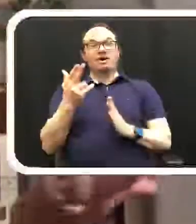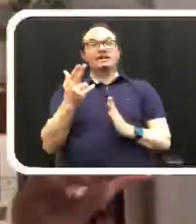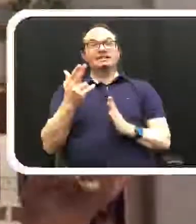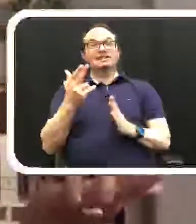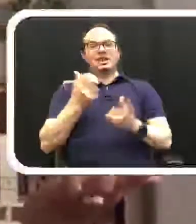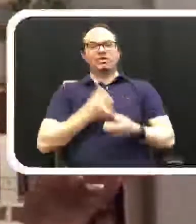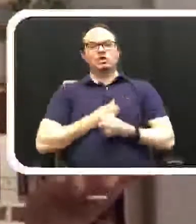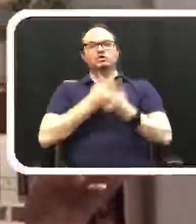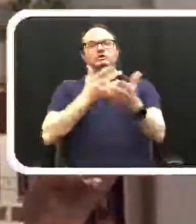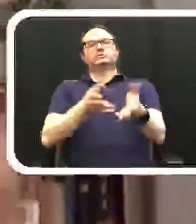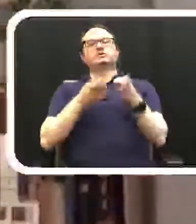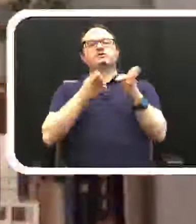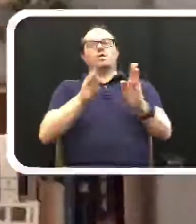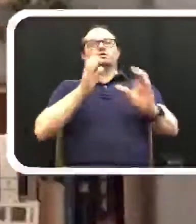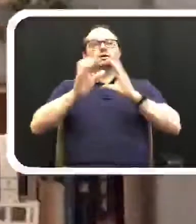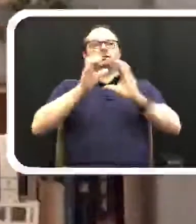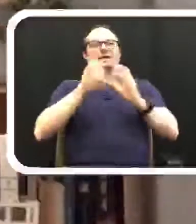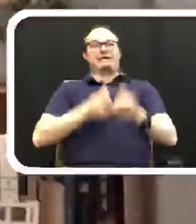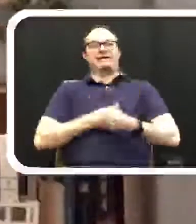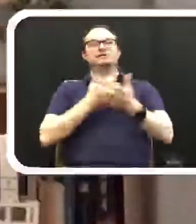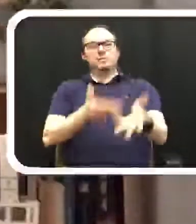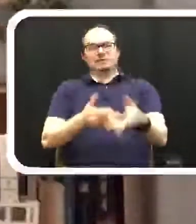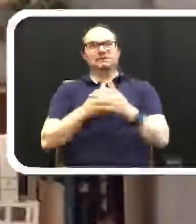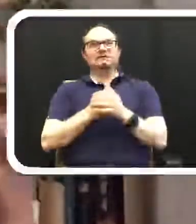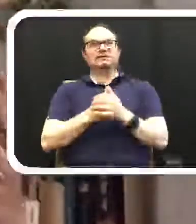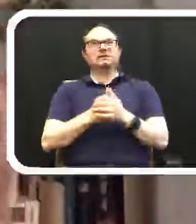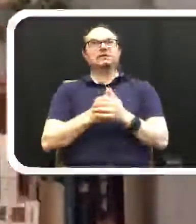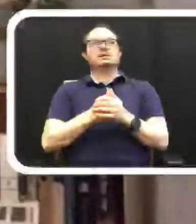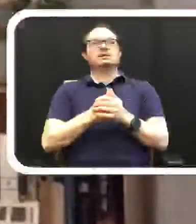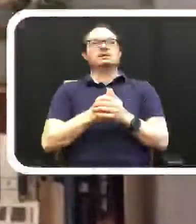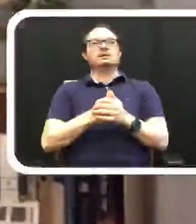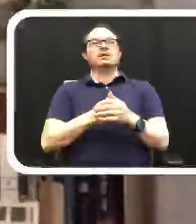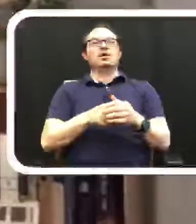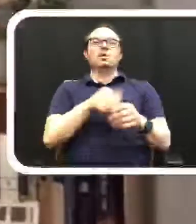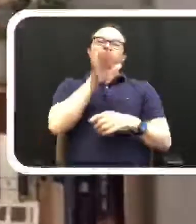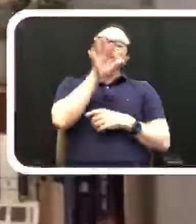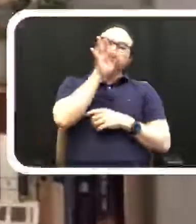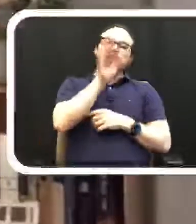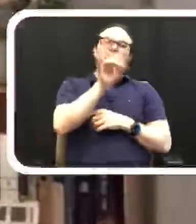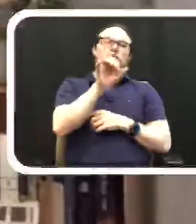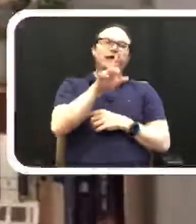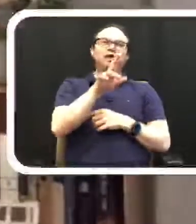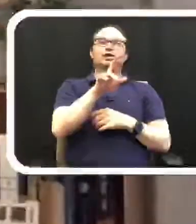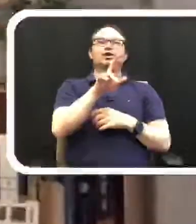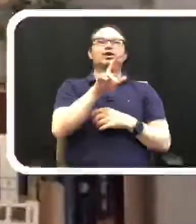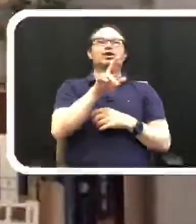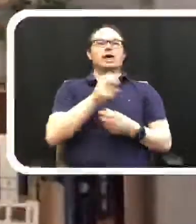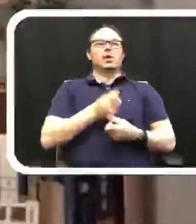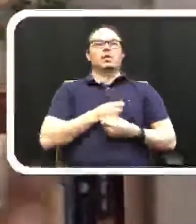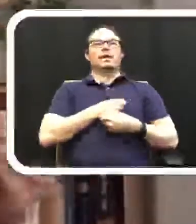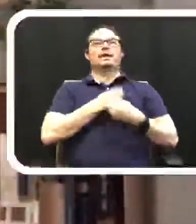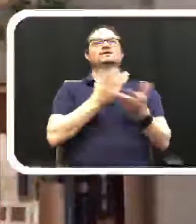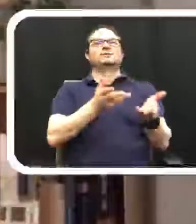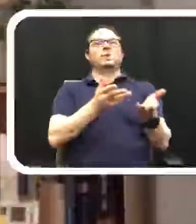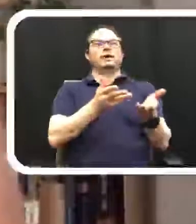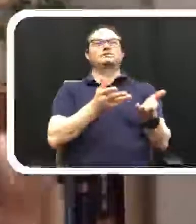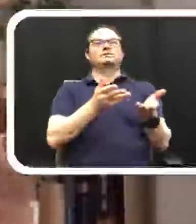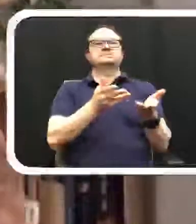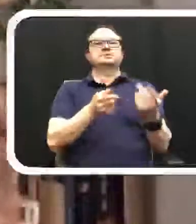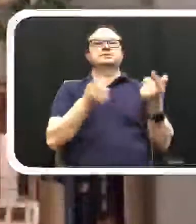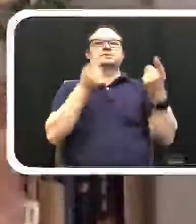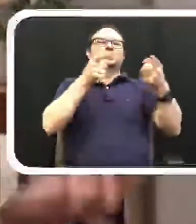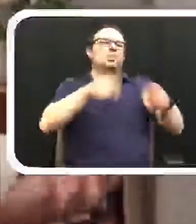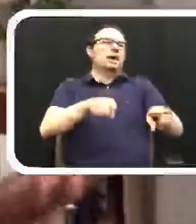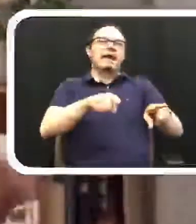expressive ways that we can communicate, right? We get on Facebook, we get on Twitter, and we express what's happened to us, our